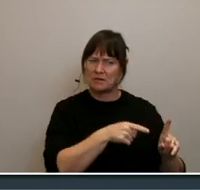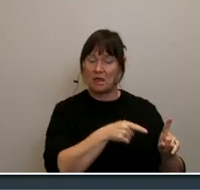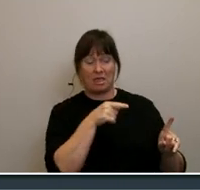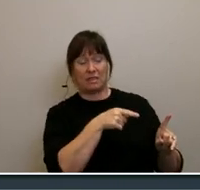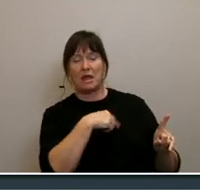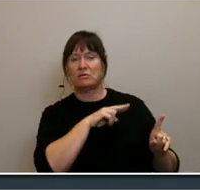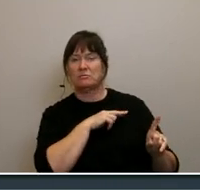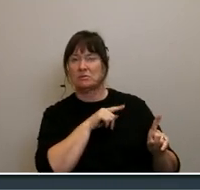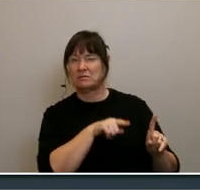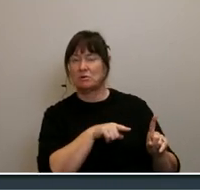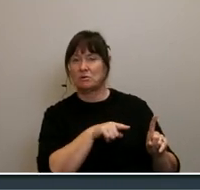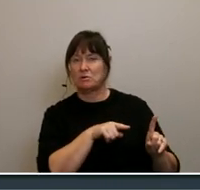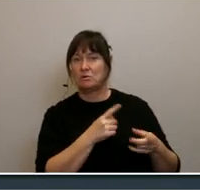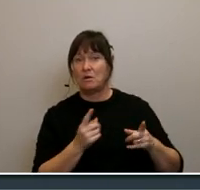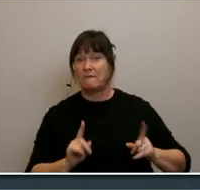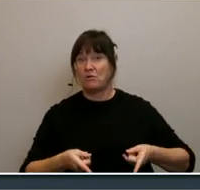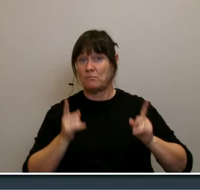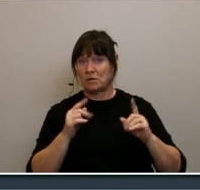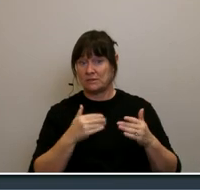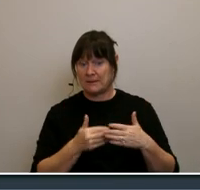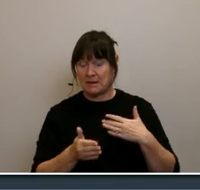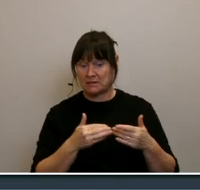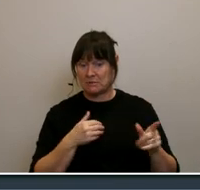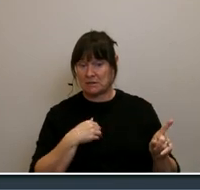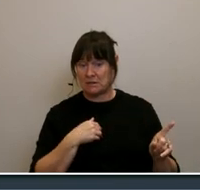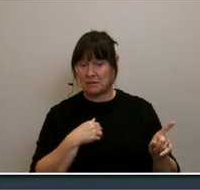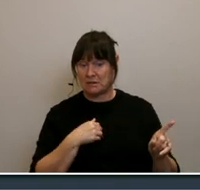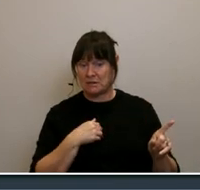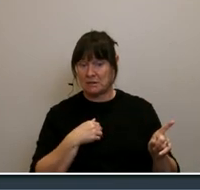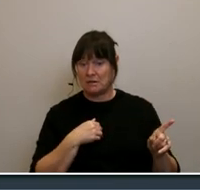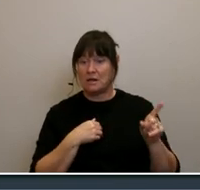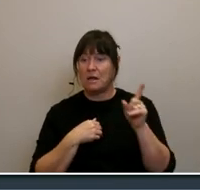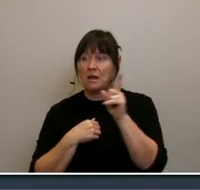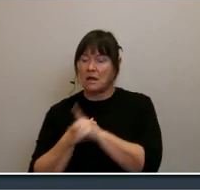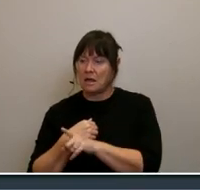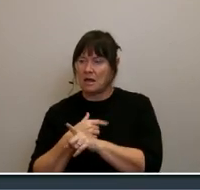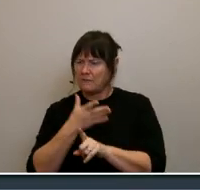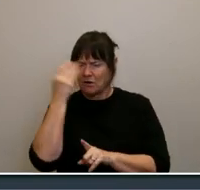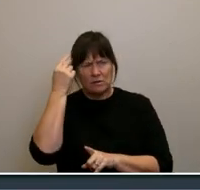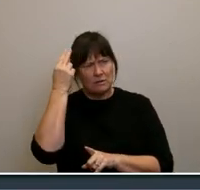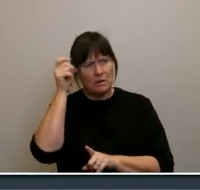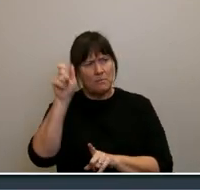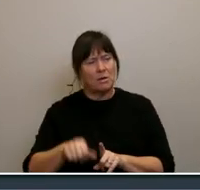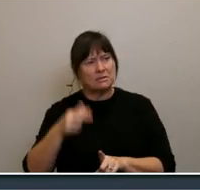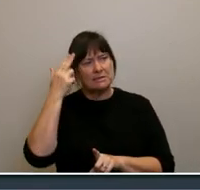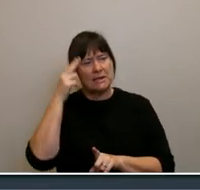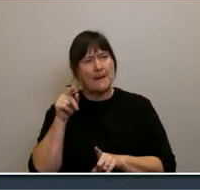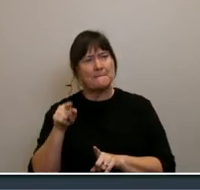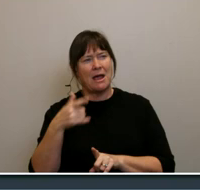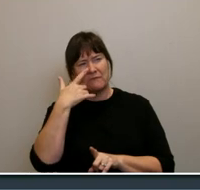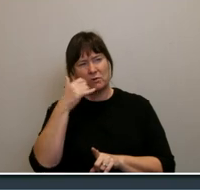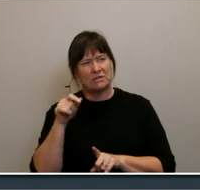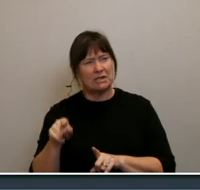they're responsible for emergency management, aren't they? And I think, I've forgotten the person's name who was running it, but I think unfortunately